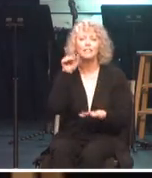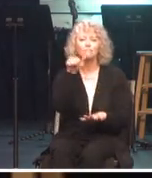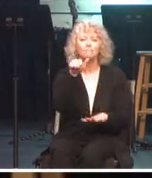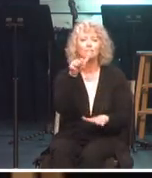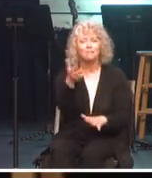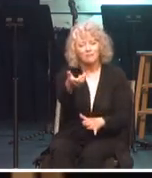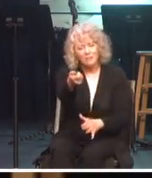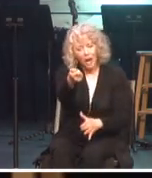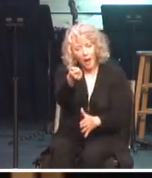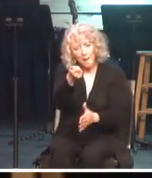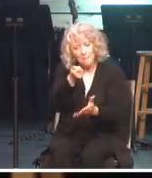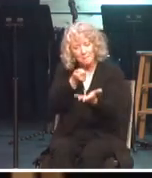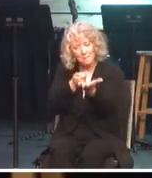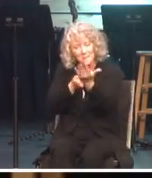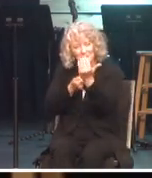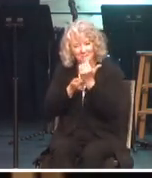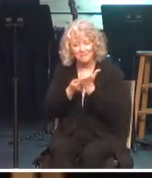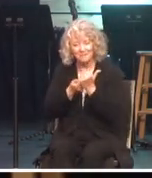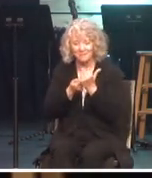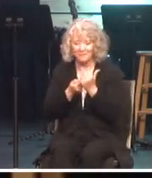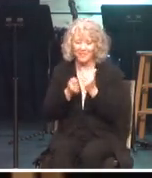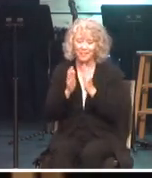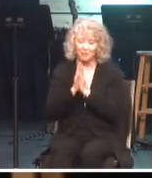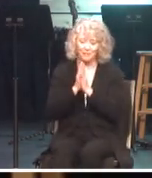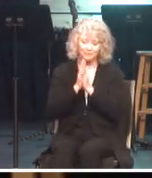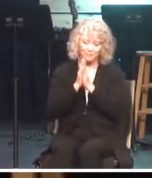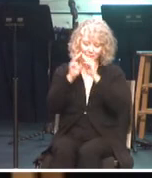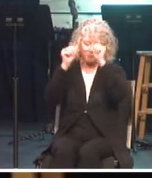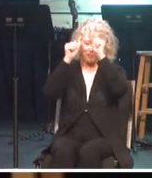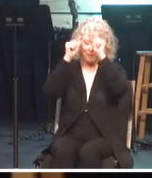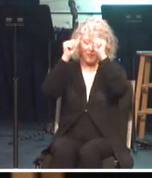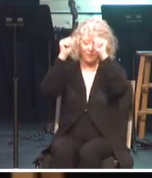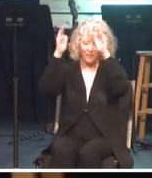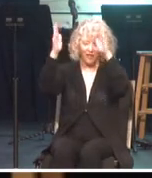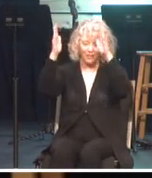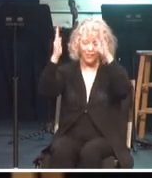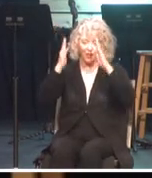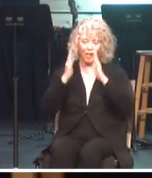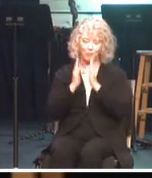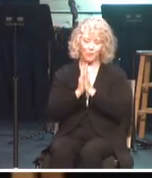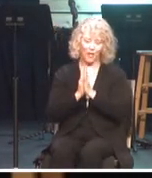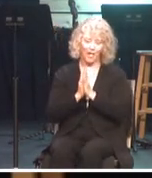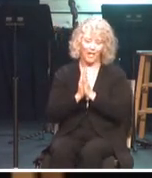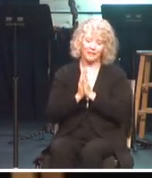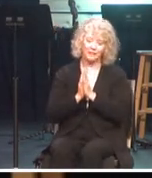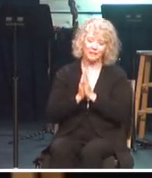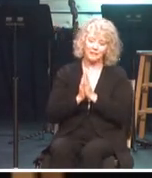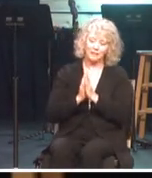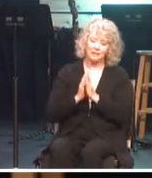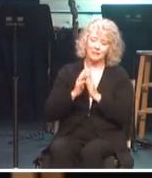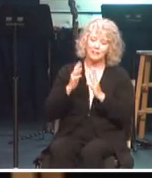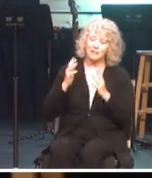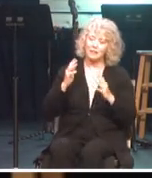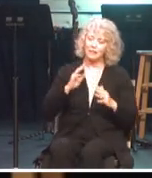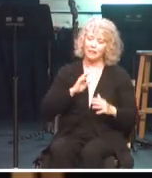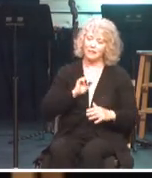next week. Father, I pray that already you have humbled us before your grace, love, and mercy.